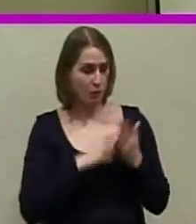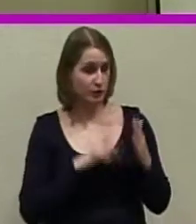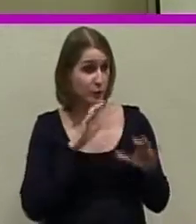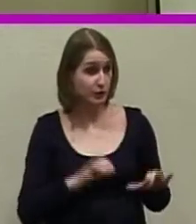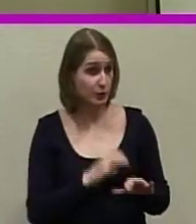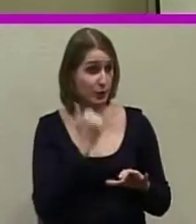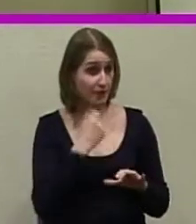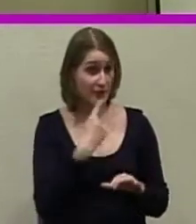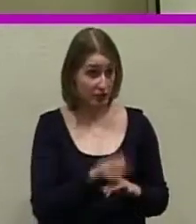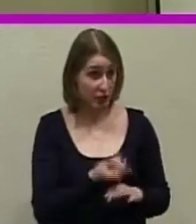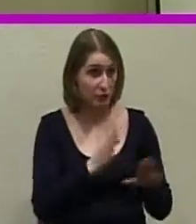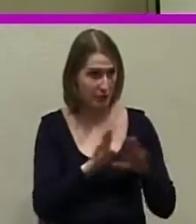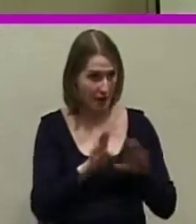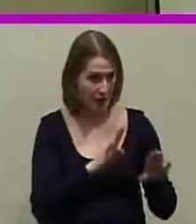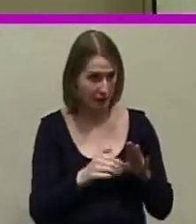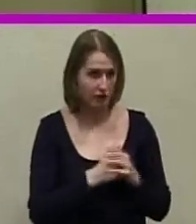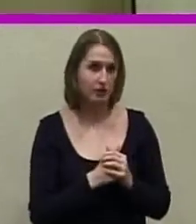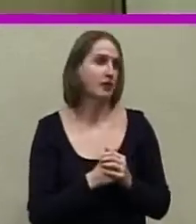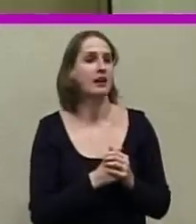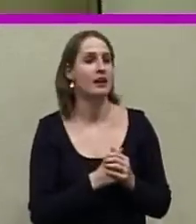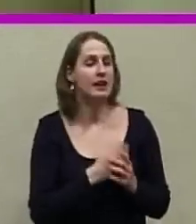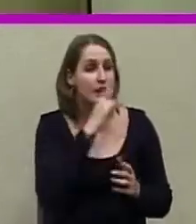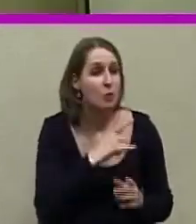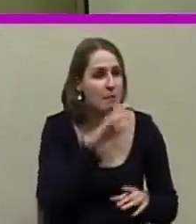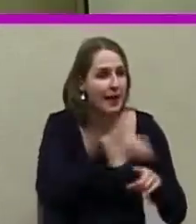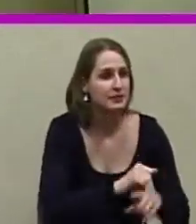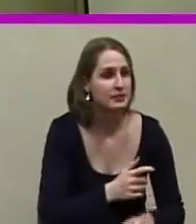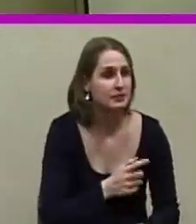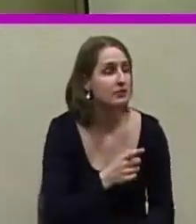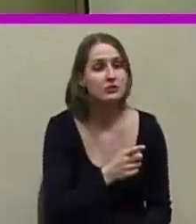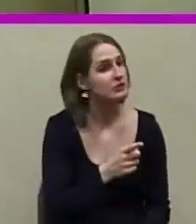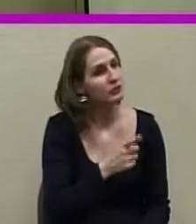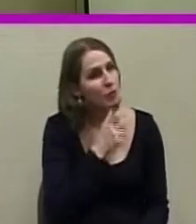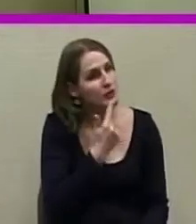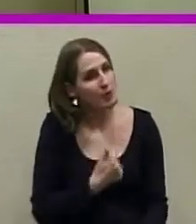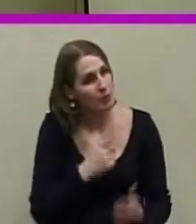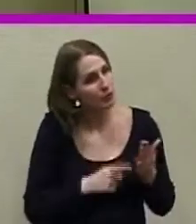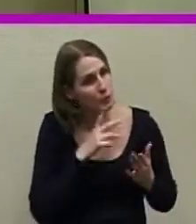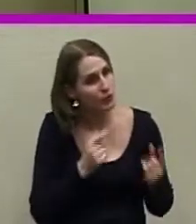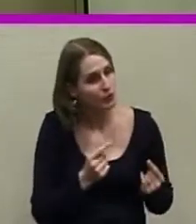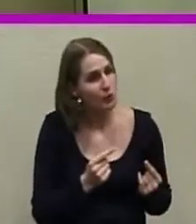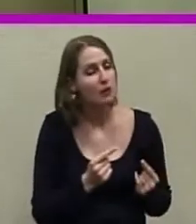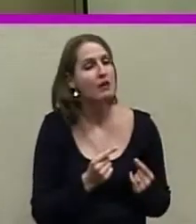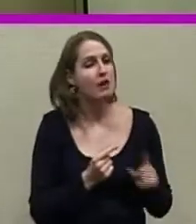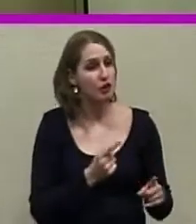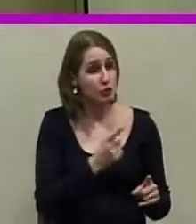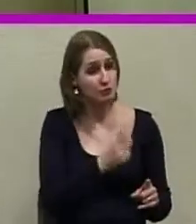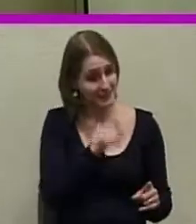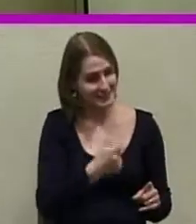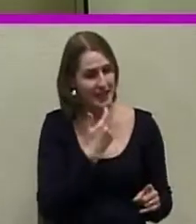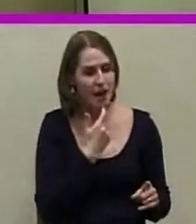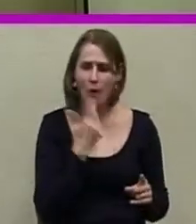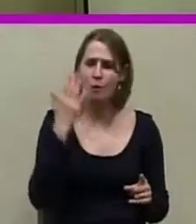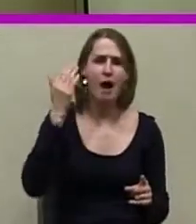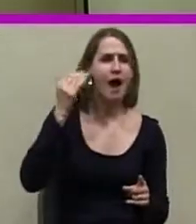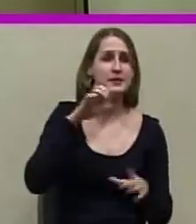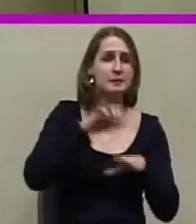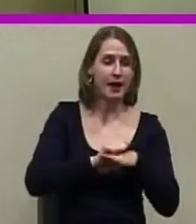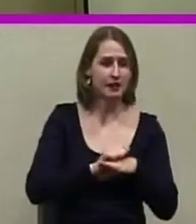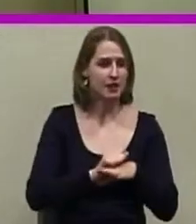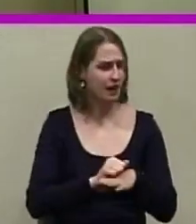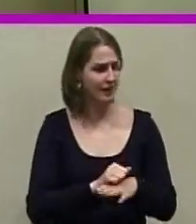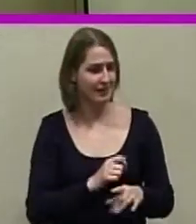when I tell you the nature of the behavior. I got a kid who bites. What are you going to do? I don't know. Depends why he's biting. All right? If he's biting because he can't